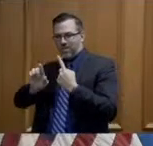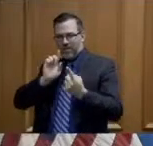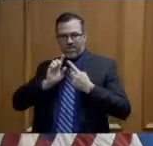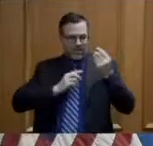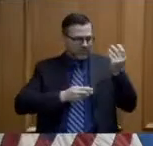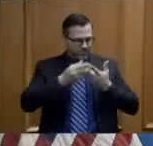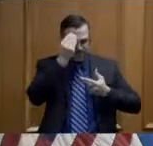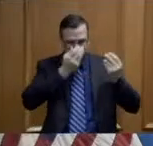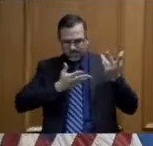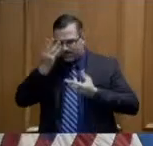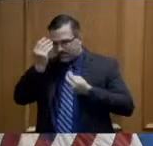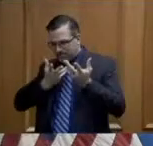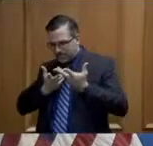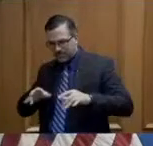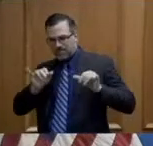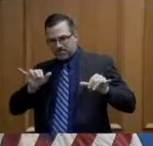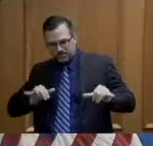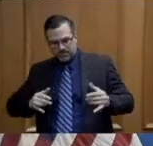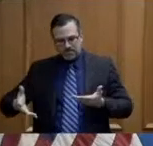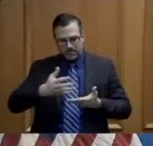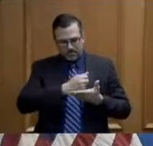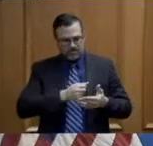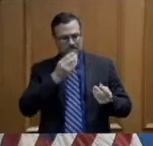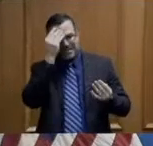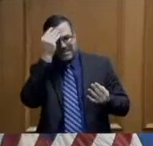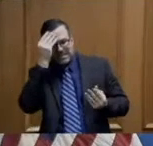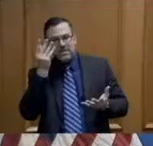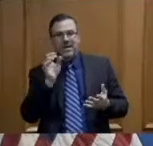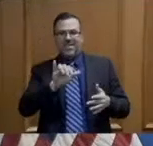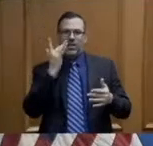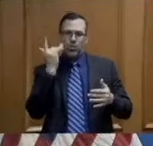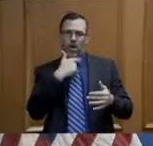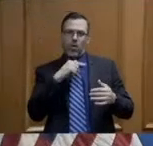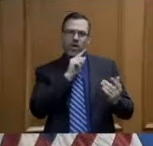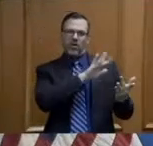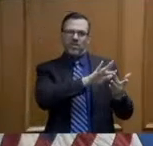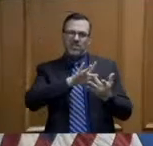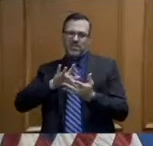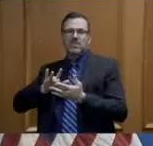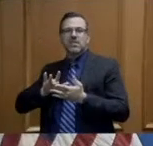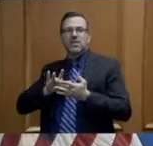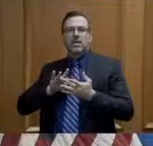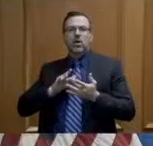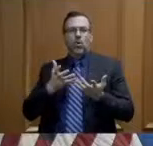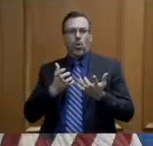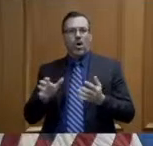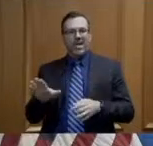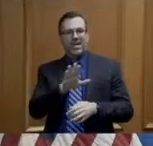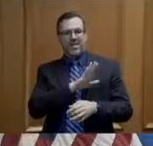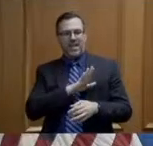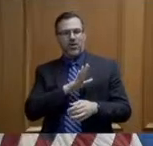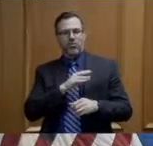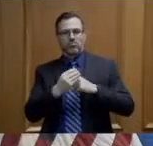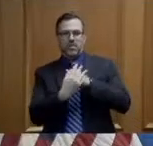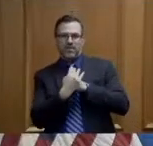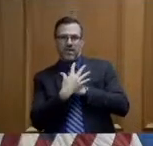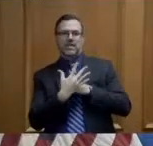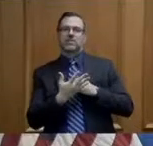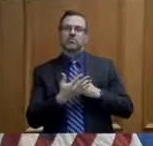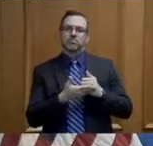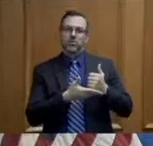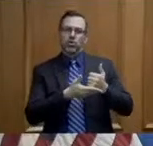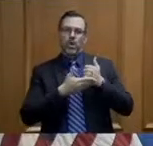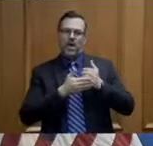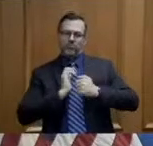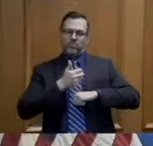out daily, multiple times a day with different groups, asking for their input so that we can develop a plan